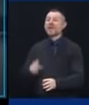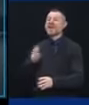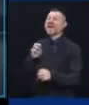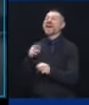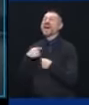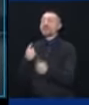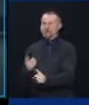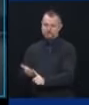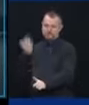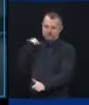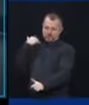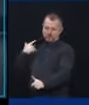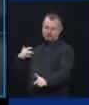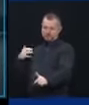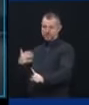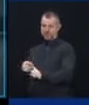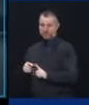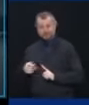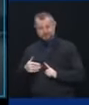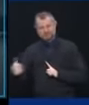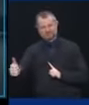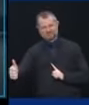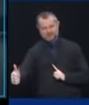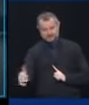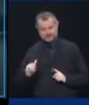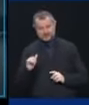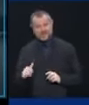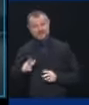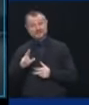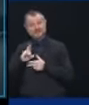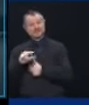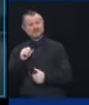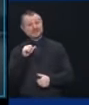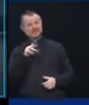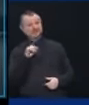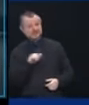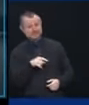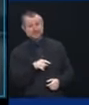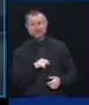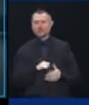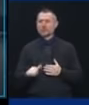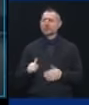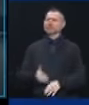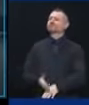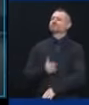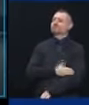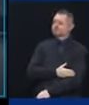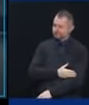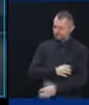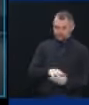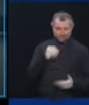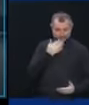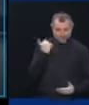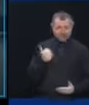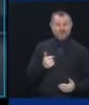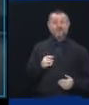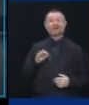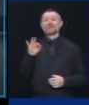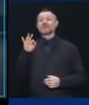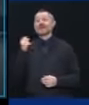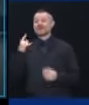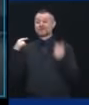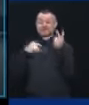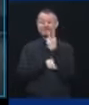are better for Superstorm Sandy. We are better for 9/11. We paid a terrible